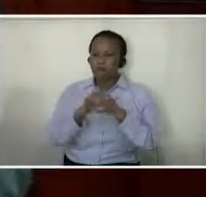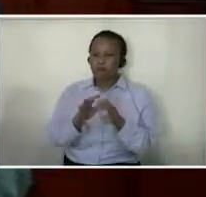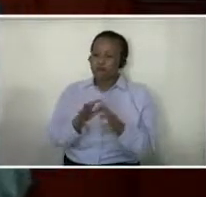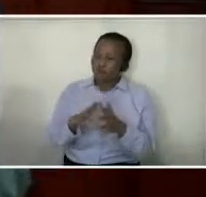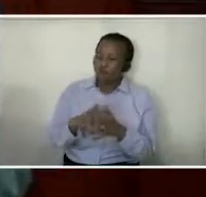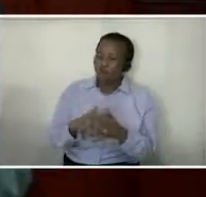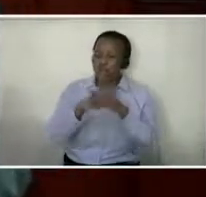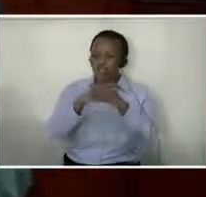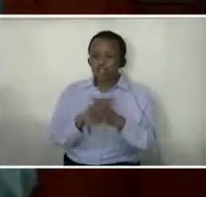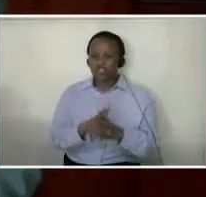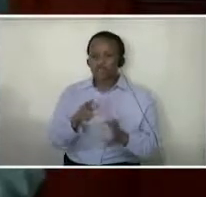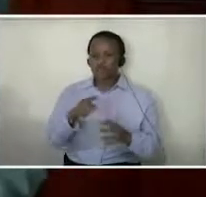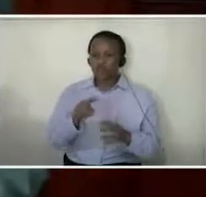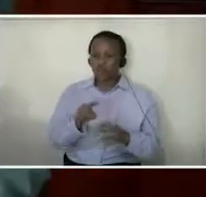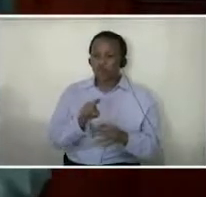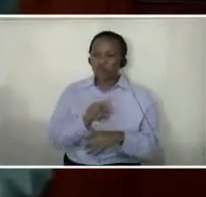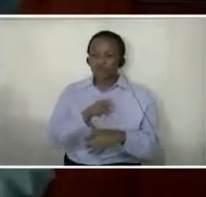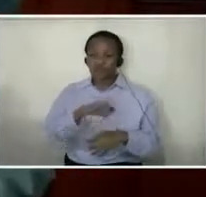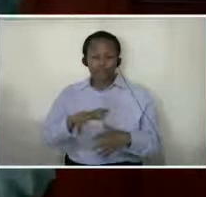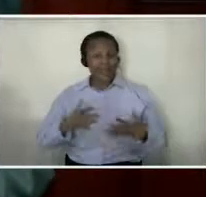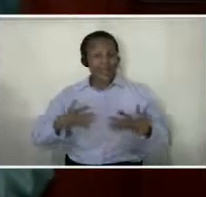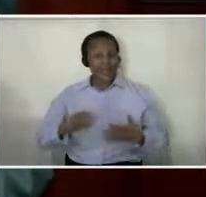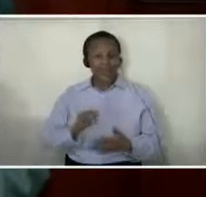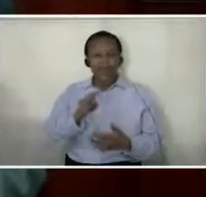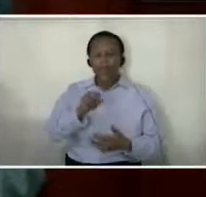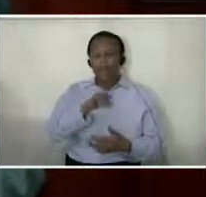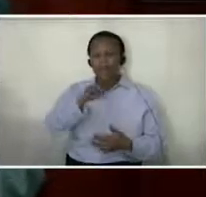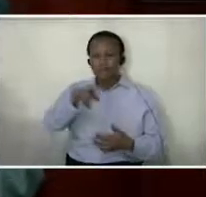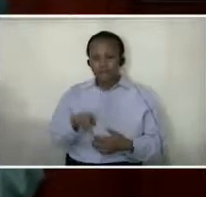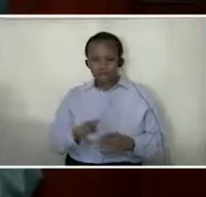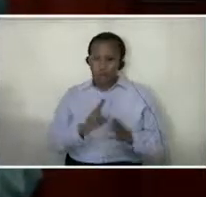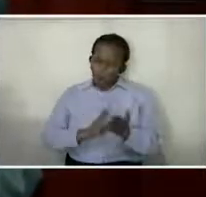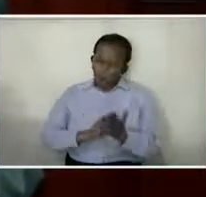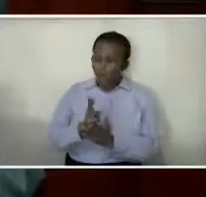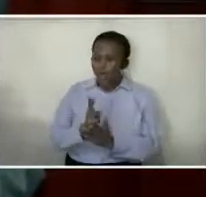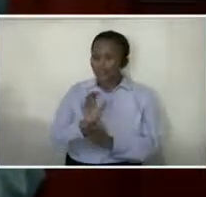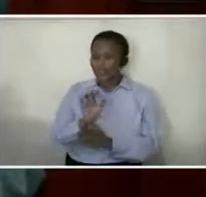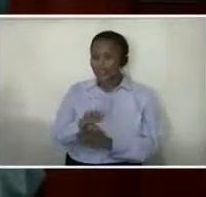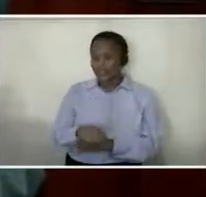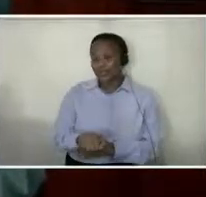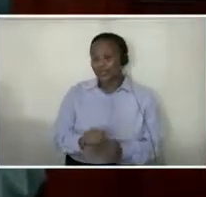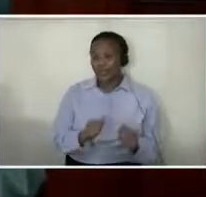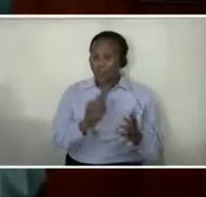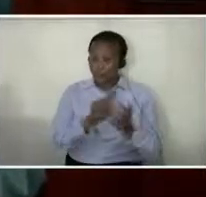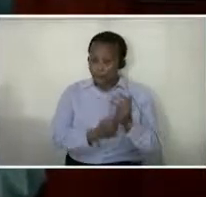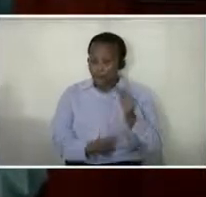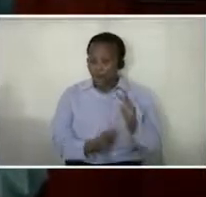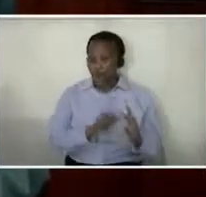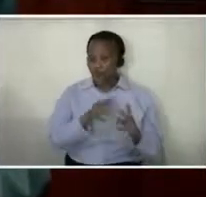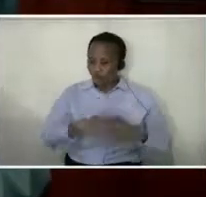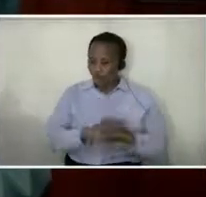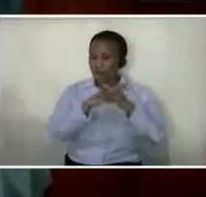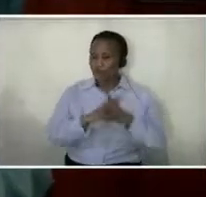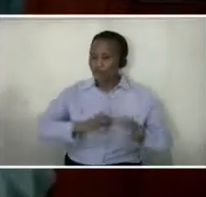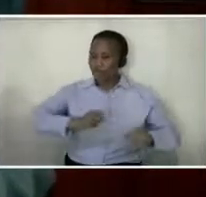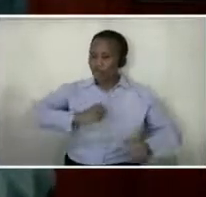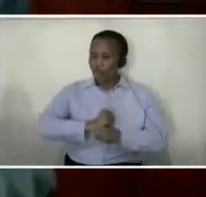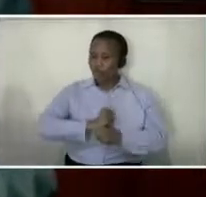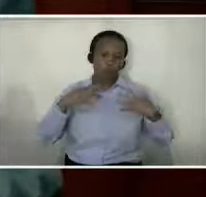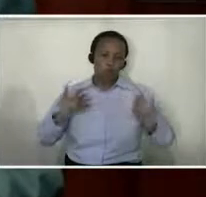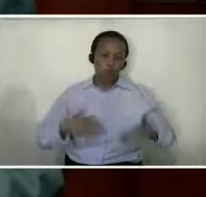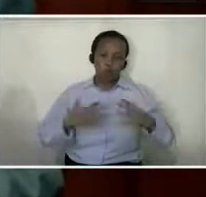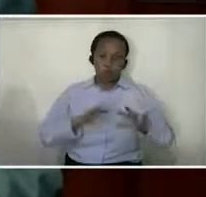the ANC and NFP. In all honest, the ANC and NFP coalition functioned with